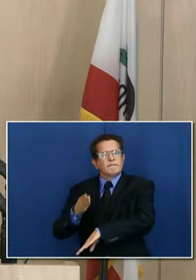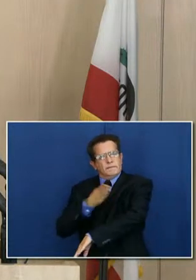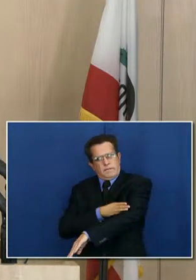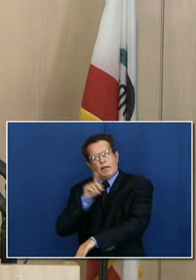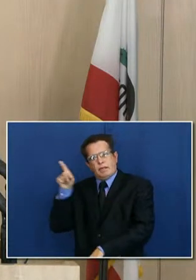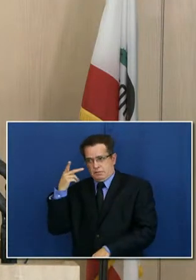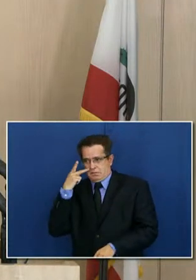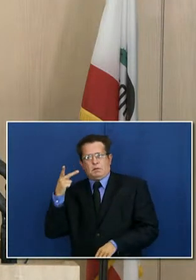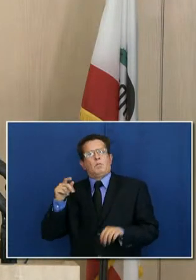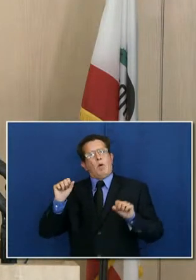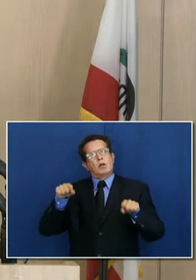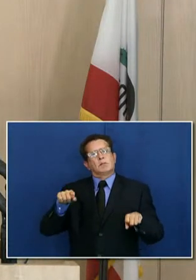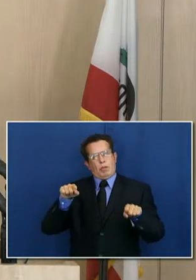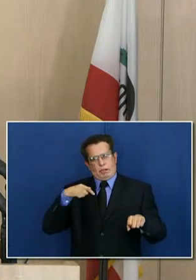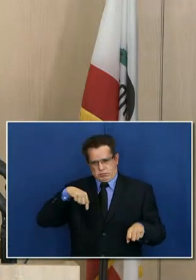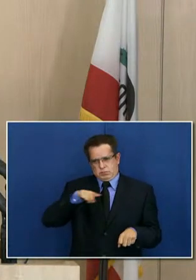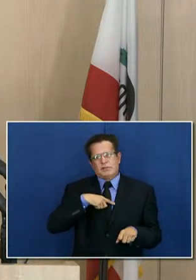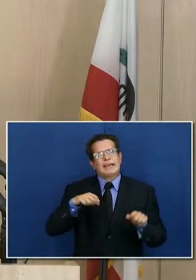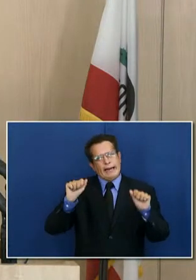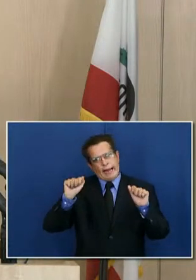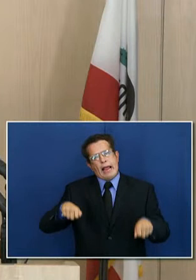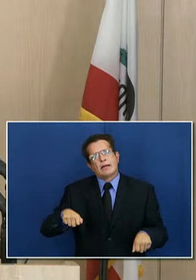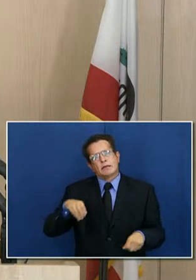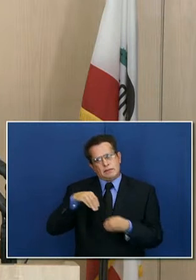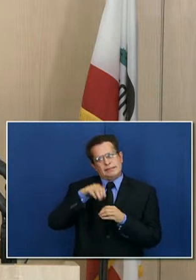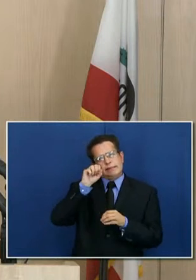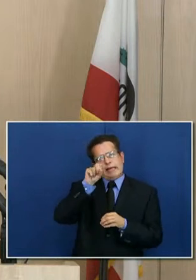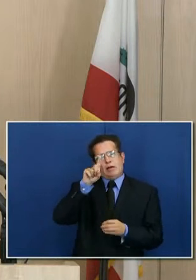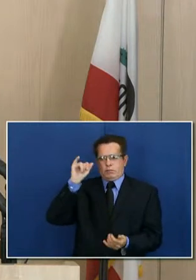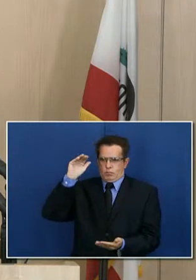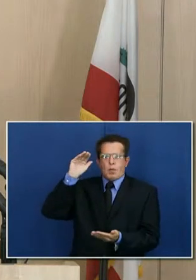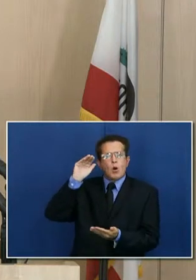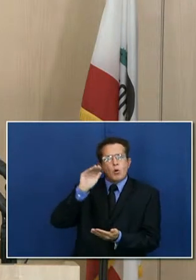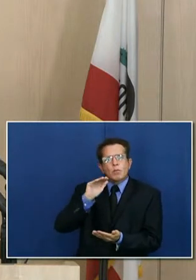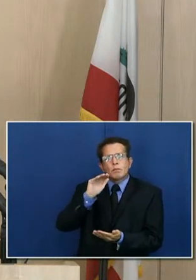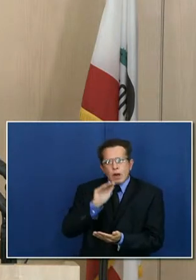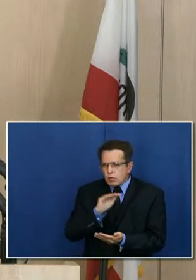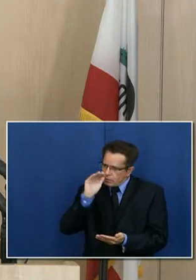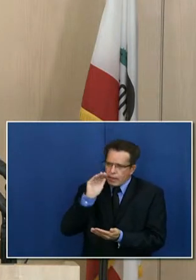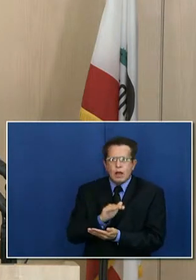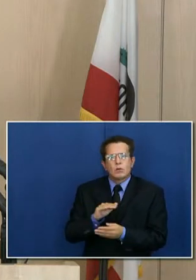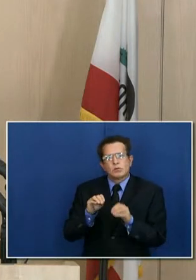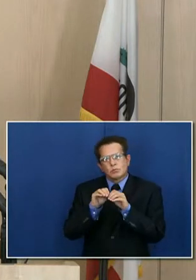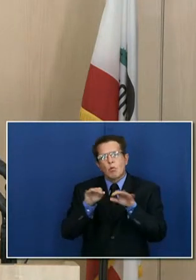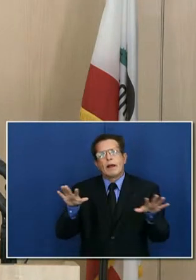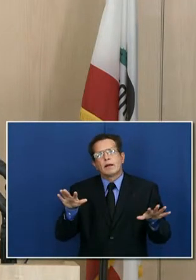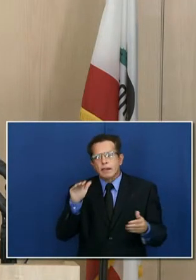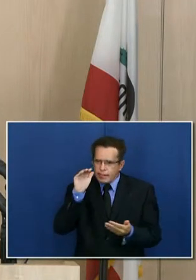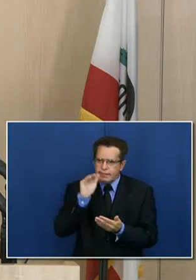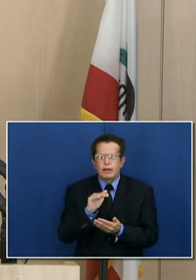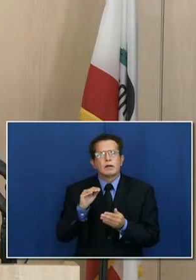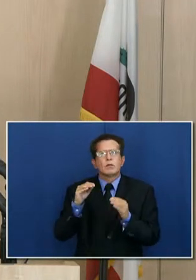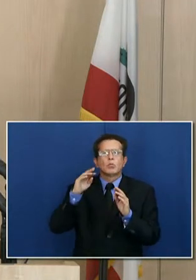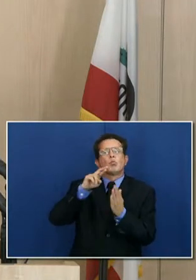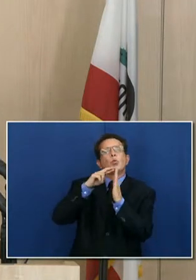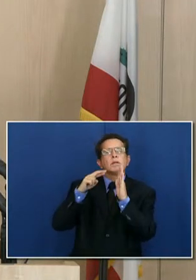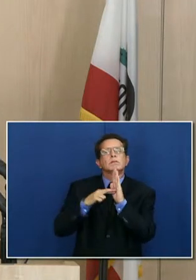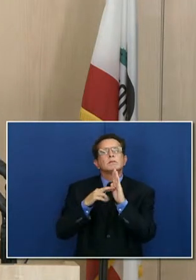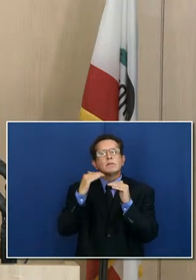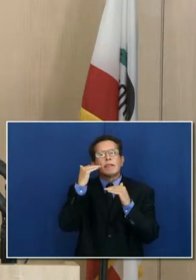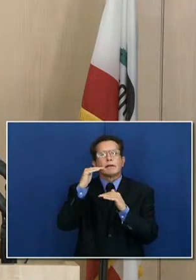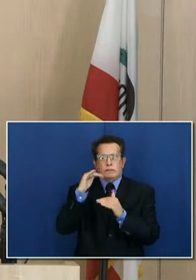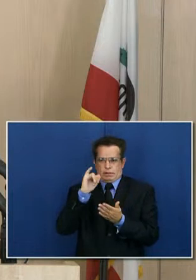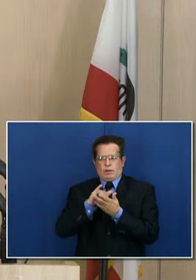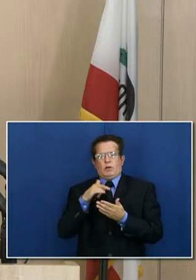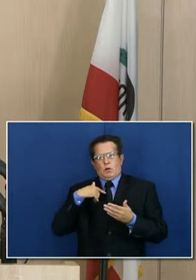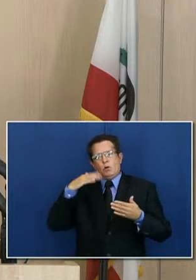is possible for large urban counties to descend and to move down into less restrictive tiers. That is the path